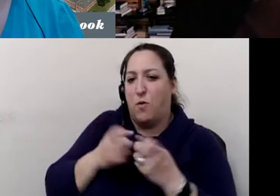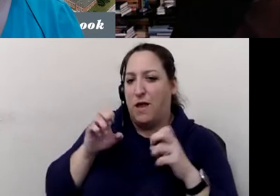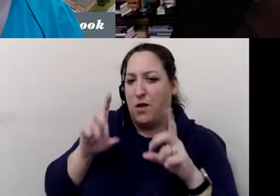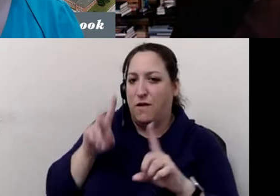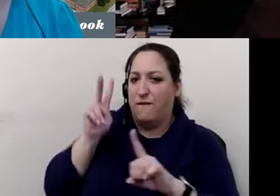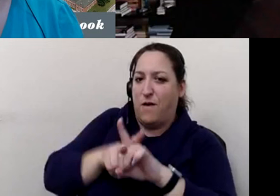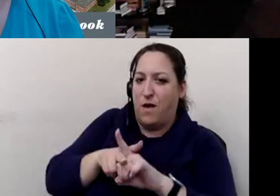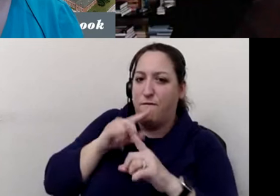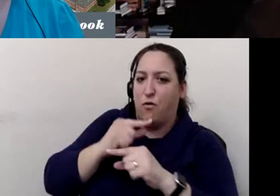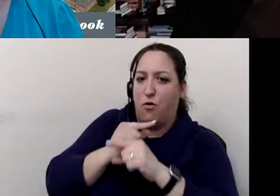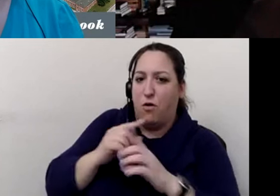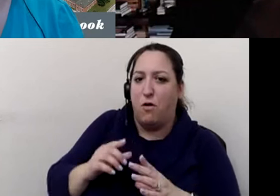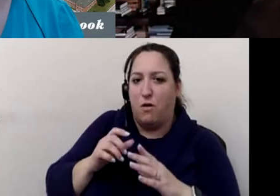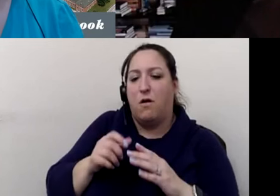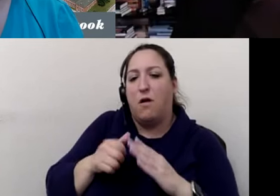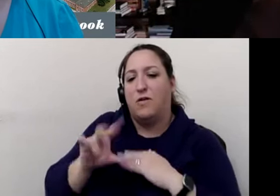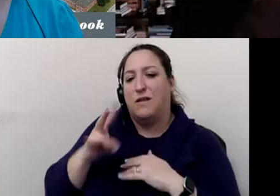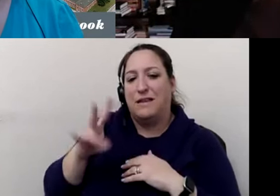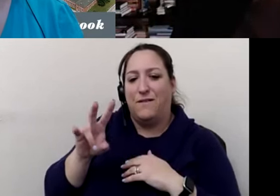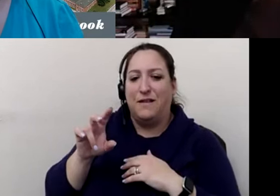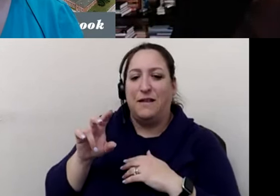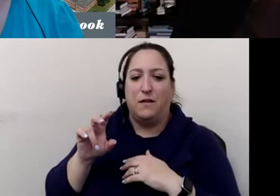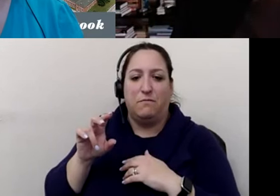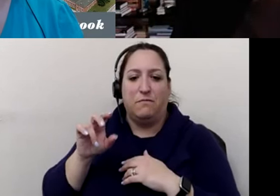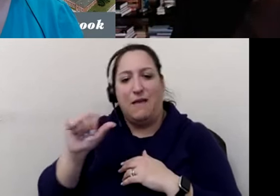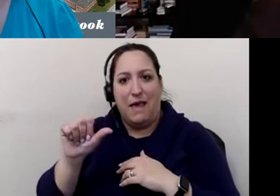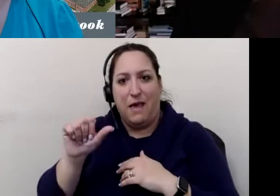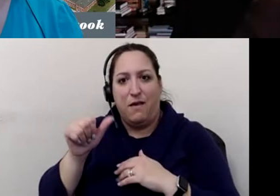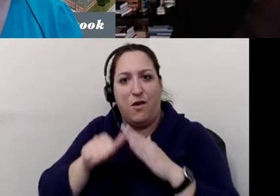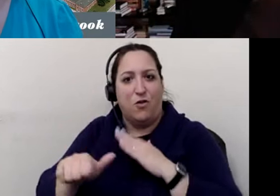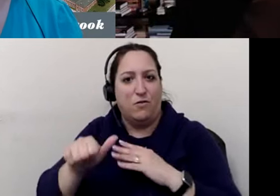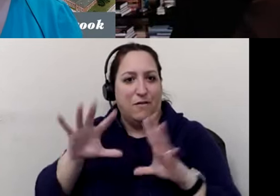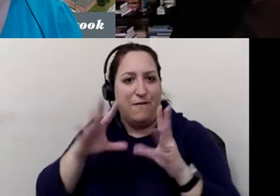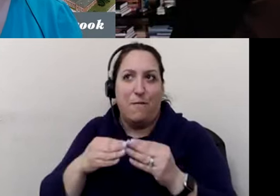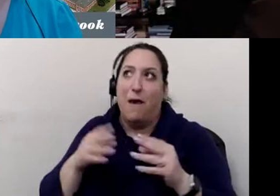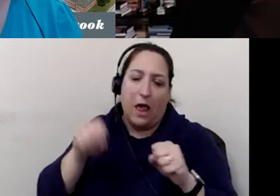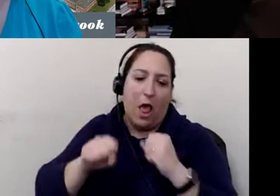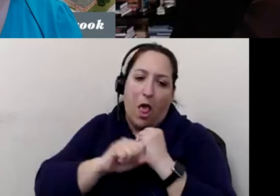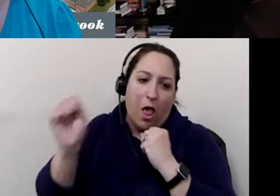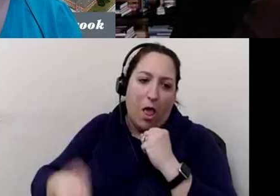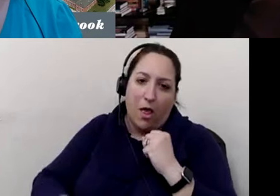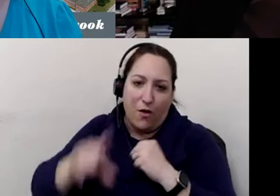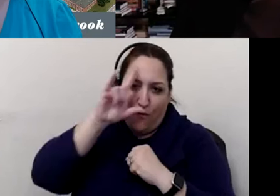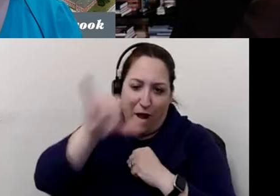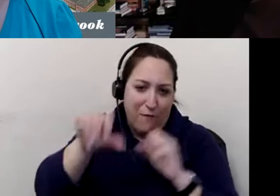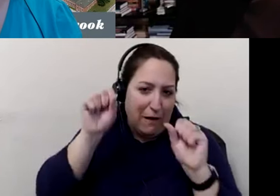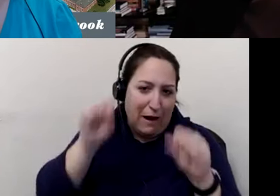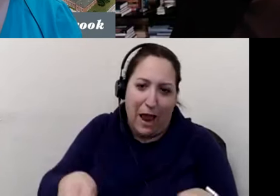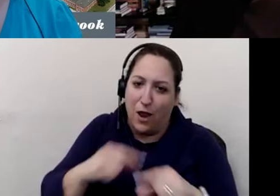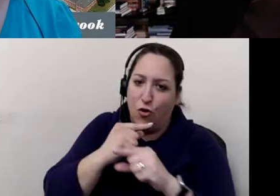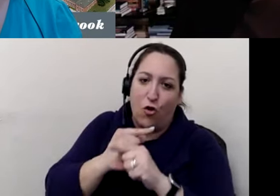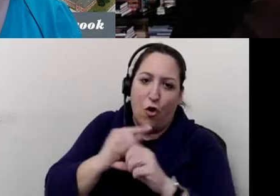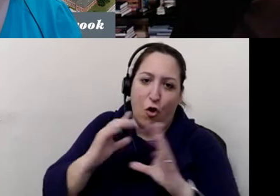for guardianship under 17A over their family member. That I could talk about that for forever. Guardianship should